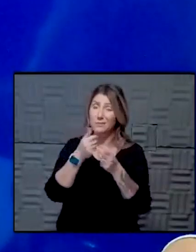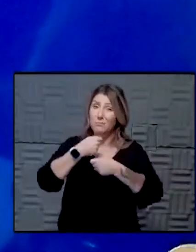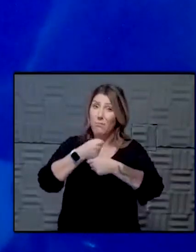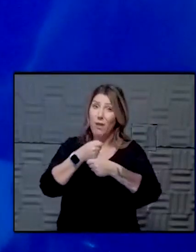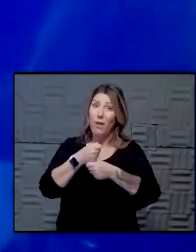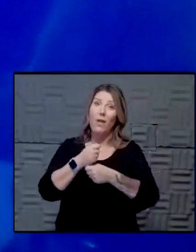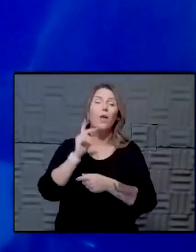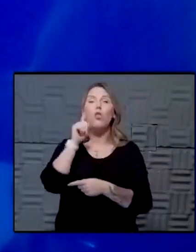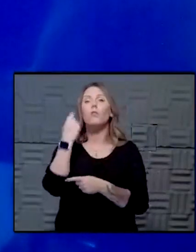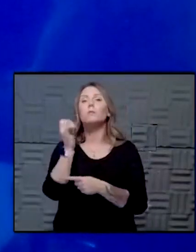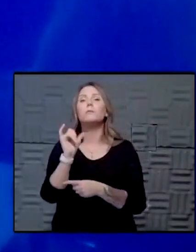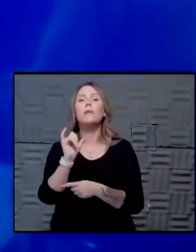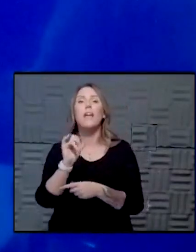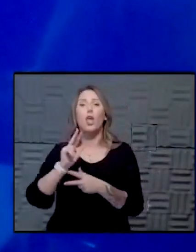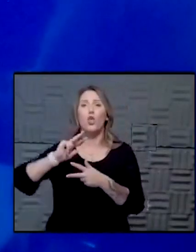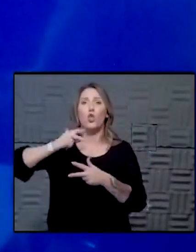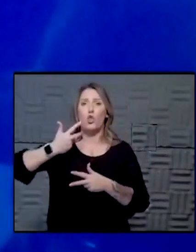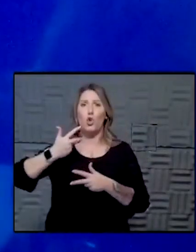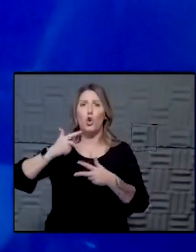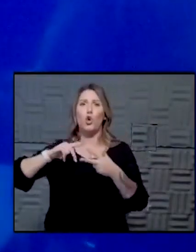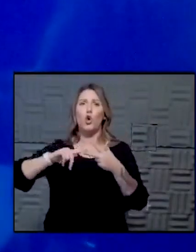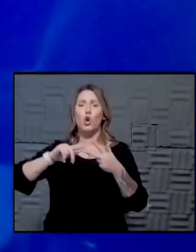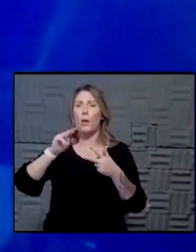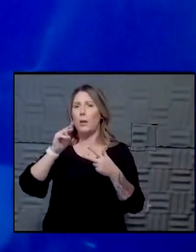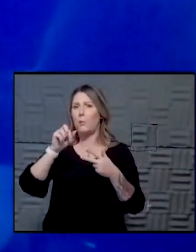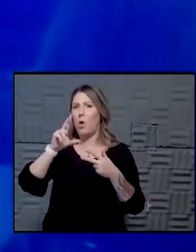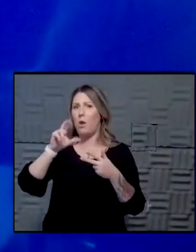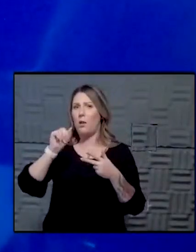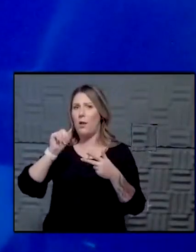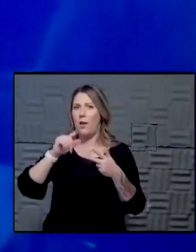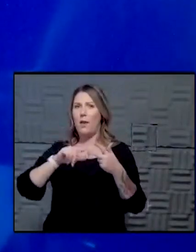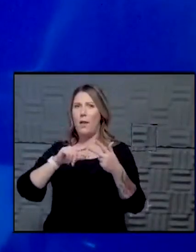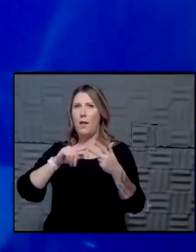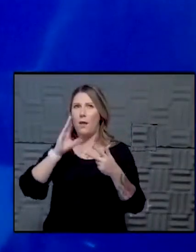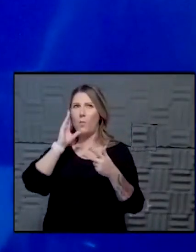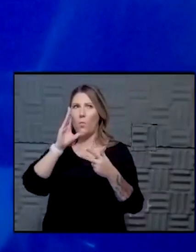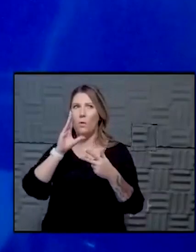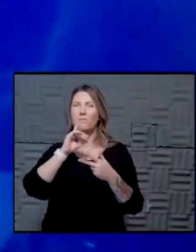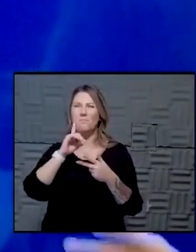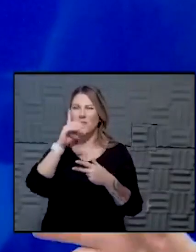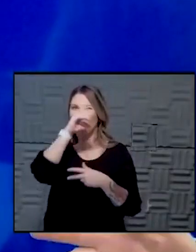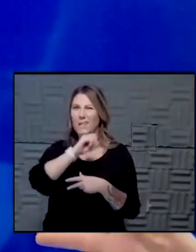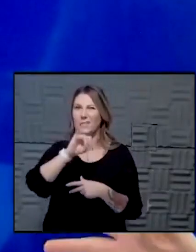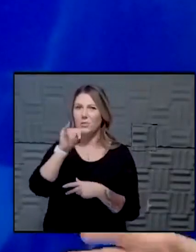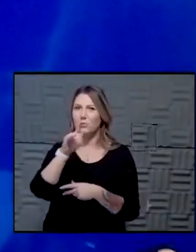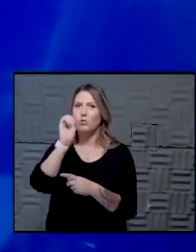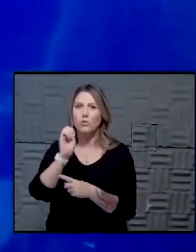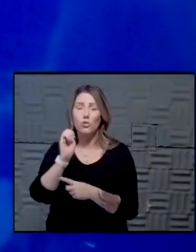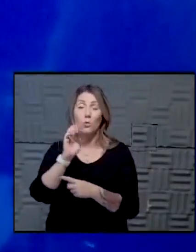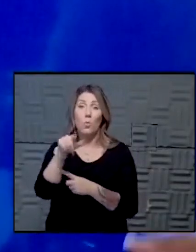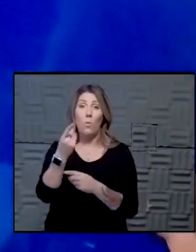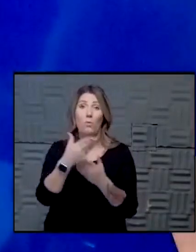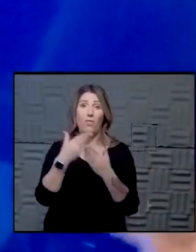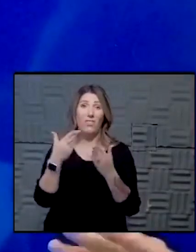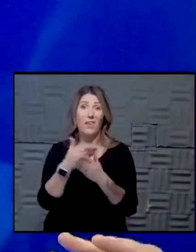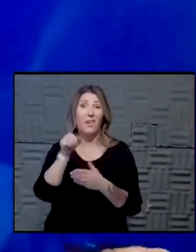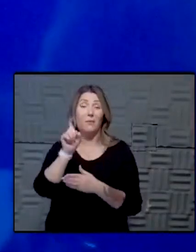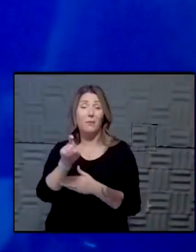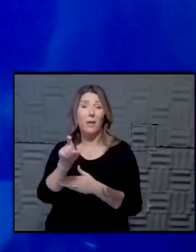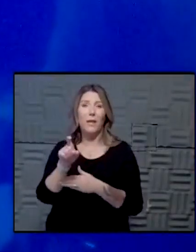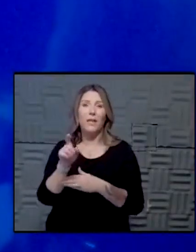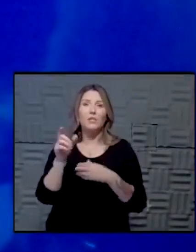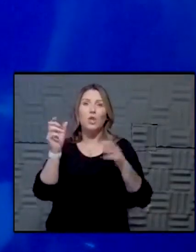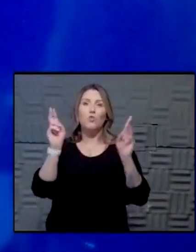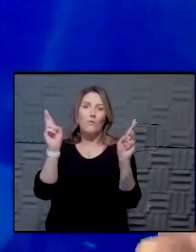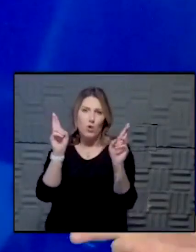to be a third mRNA vaccine that's going to come and hit the market. I'm going to guess it's going to be in June, and it doesn't require anything more than simple refrigeration. So much easier to